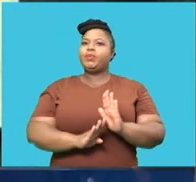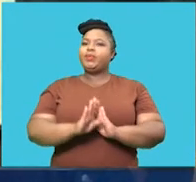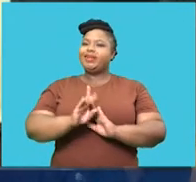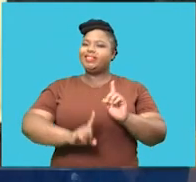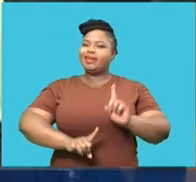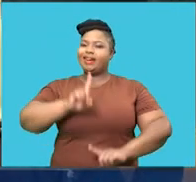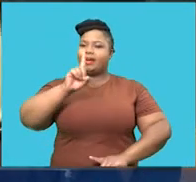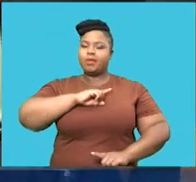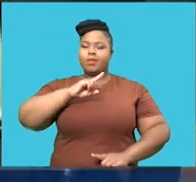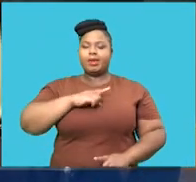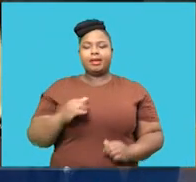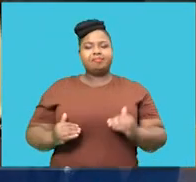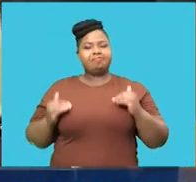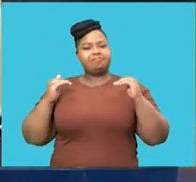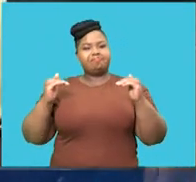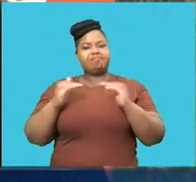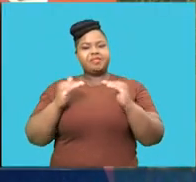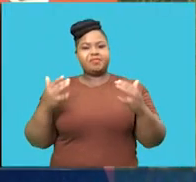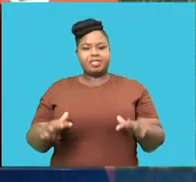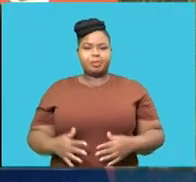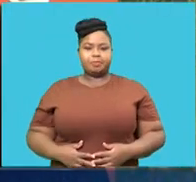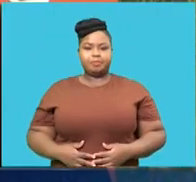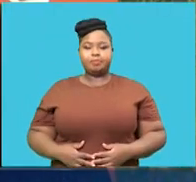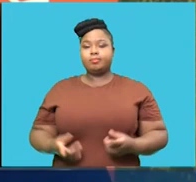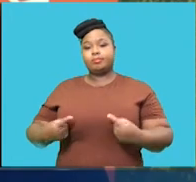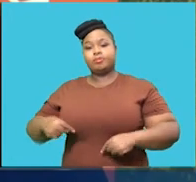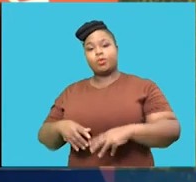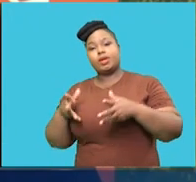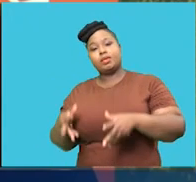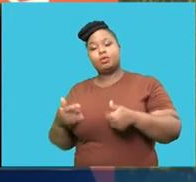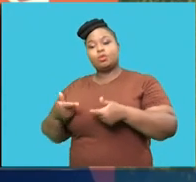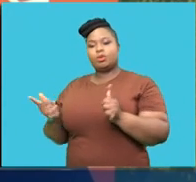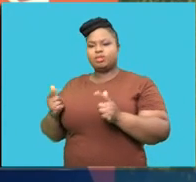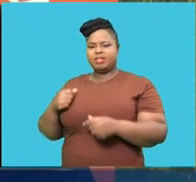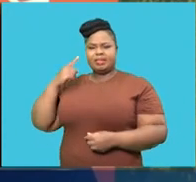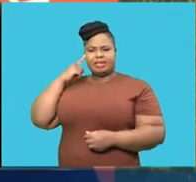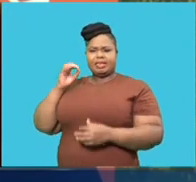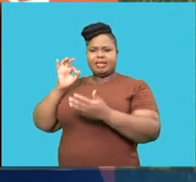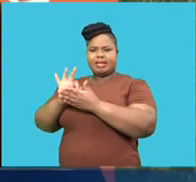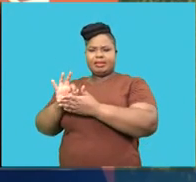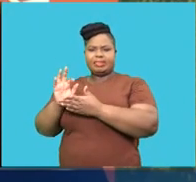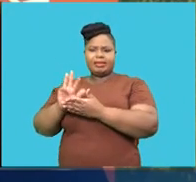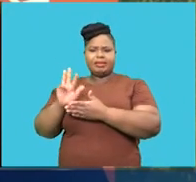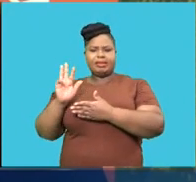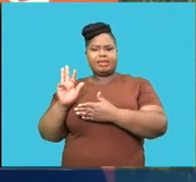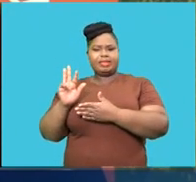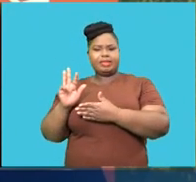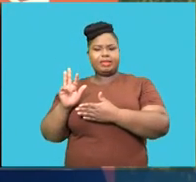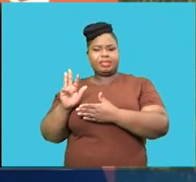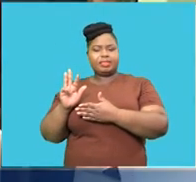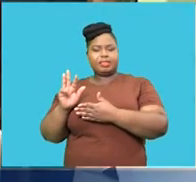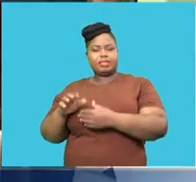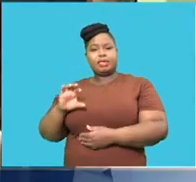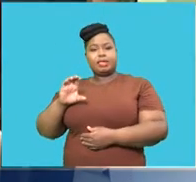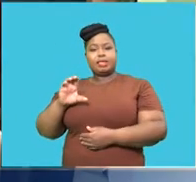successful after passing through these fields. We're here to launch the 19th of